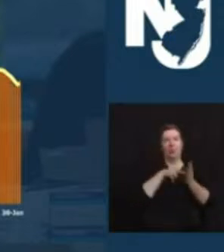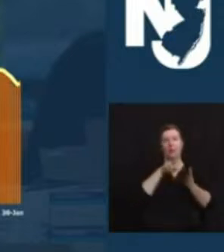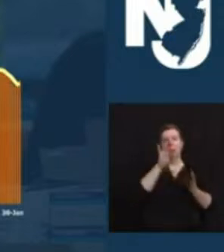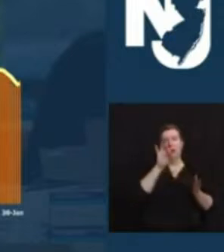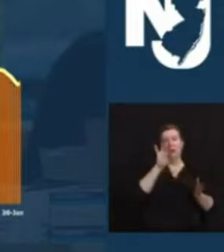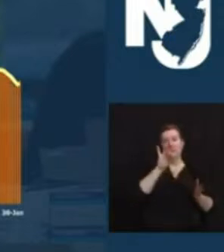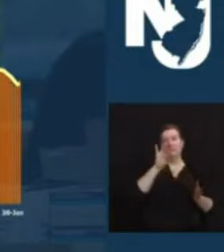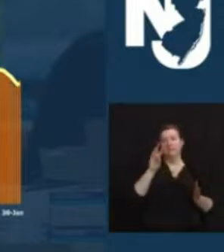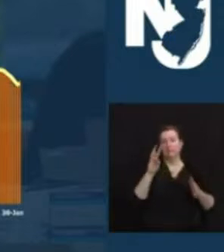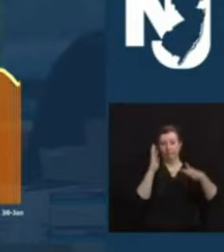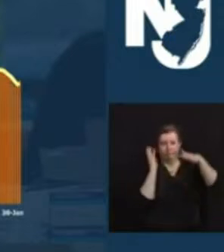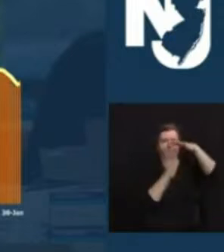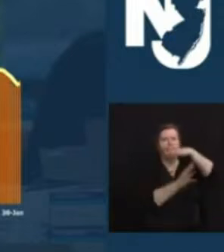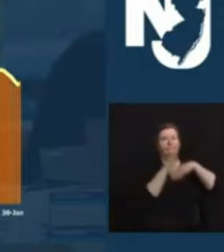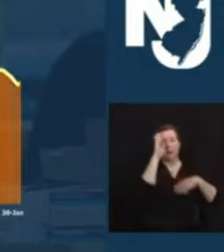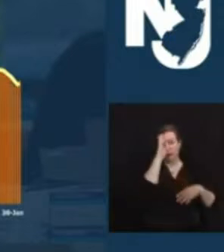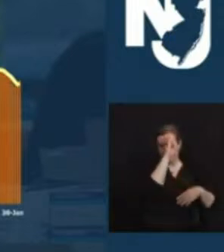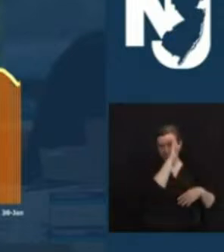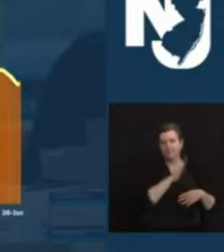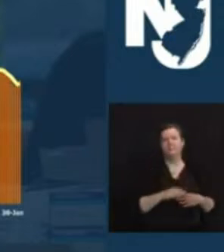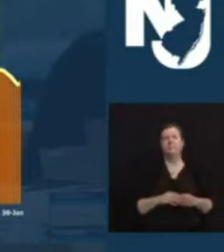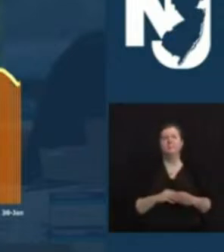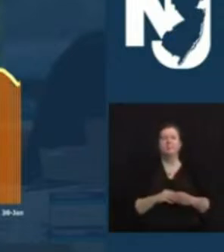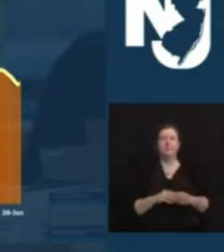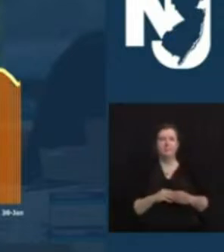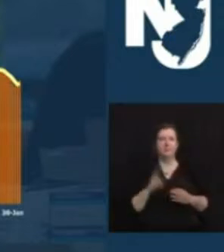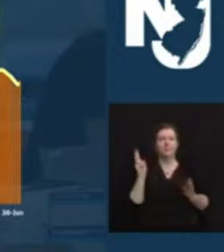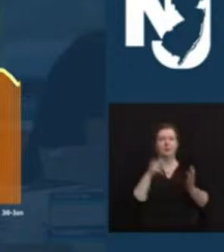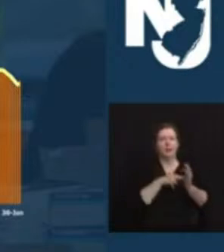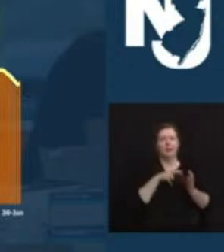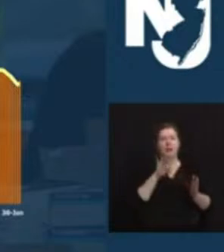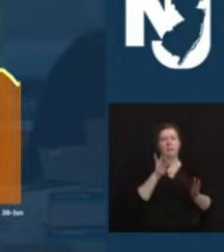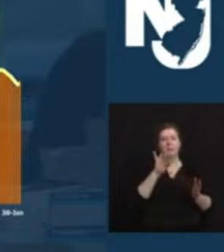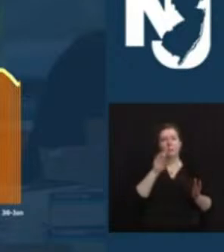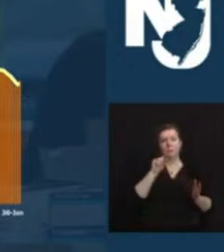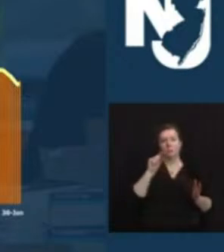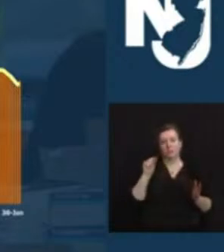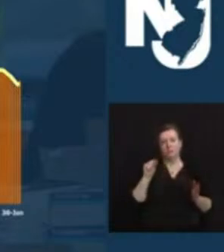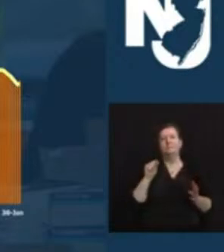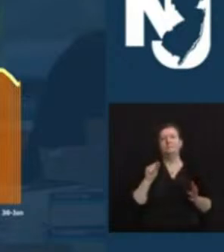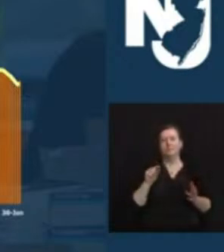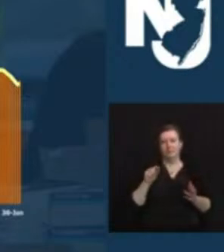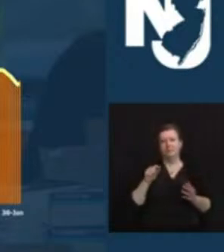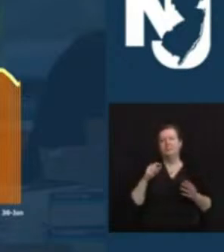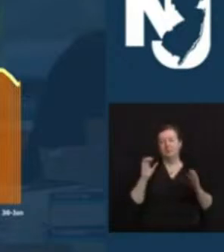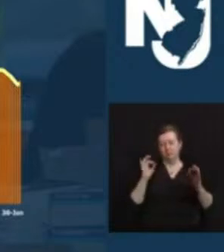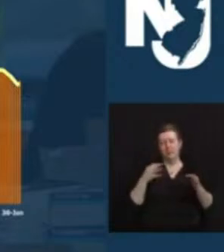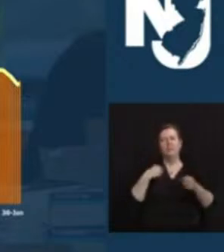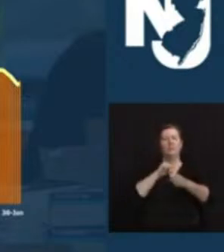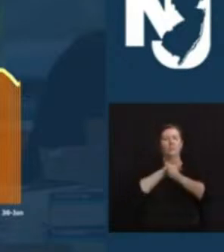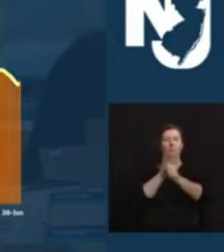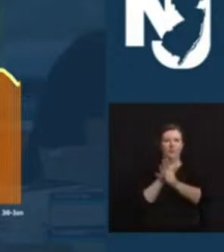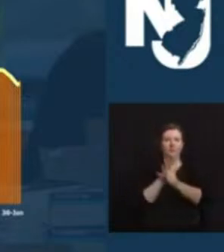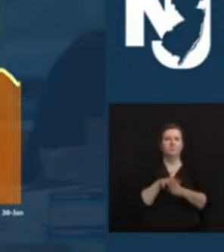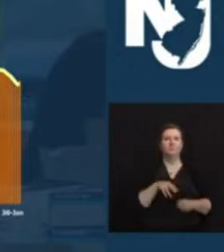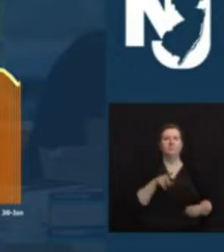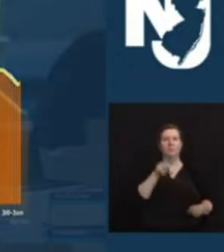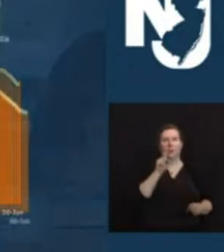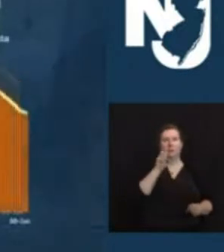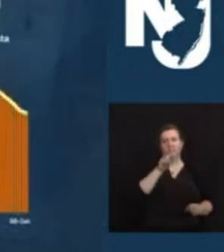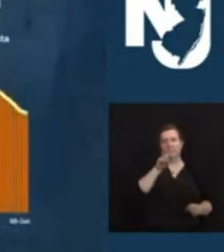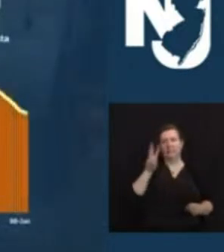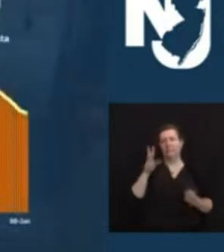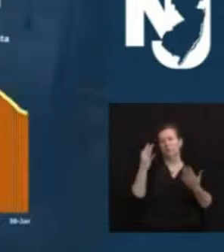patients, 2,820 of whom were known COVID, and 166 waiting tests.